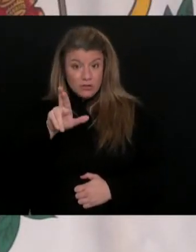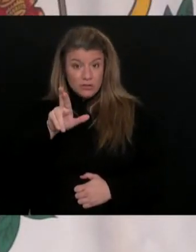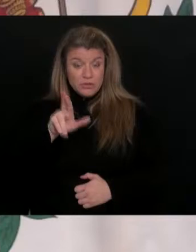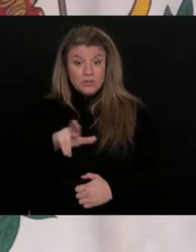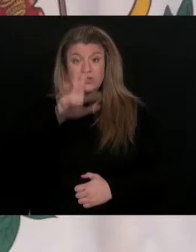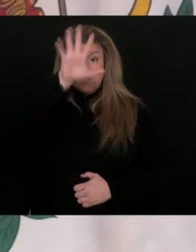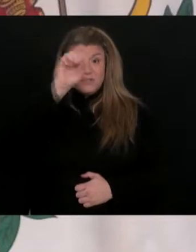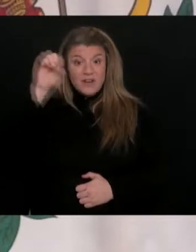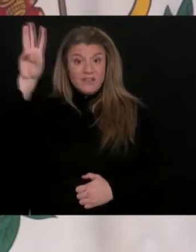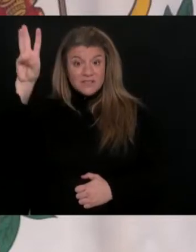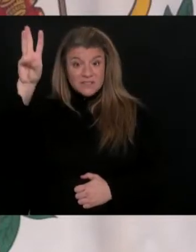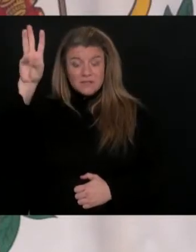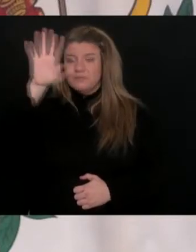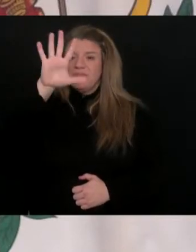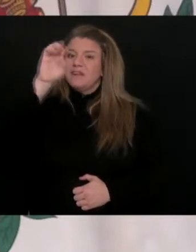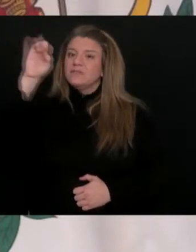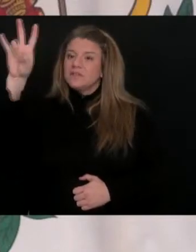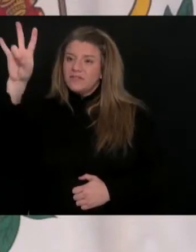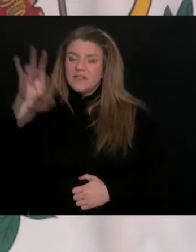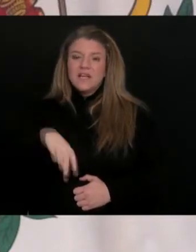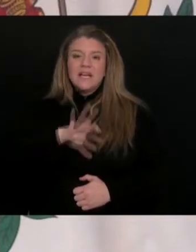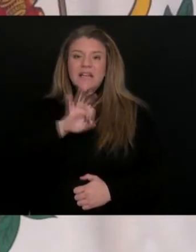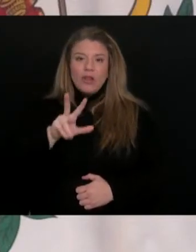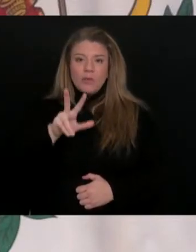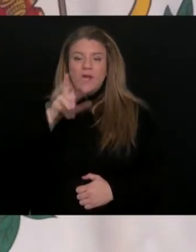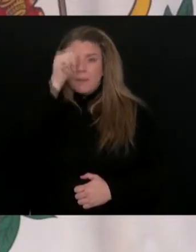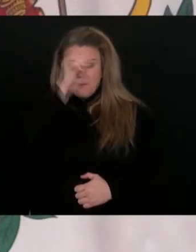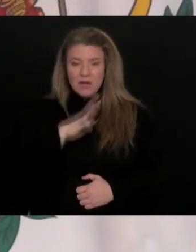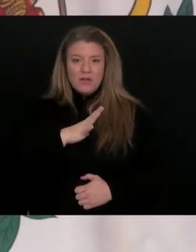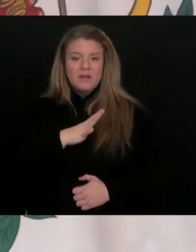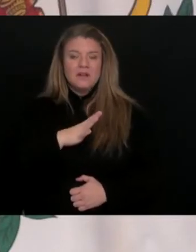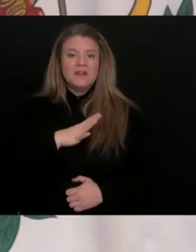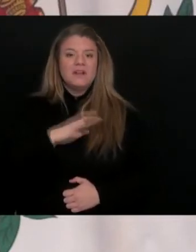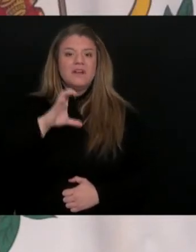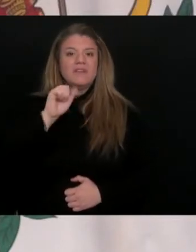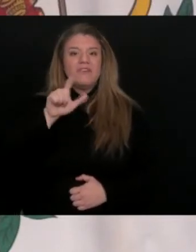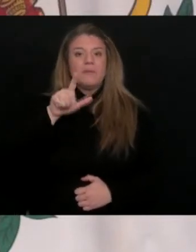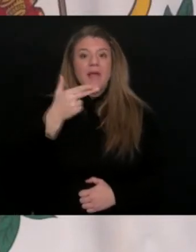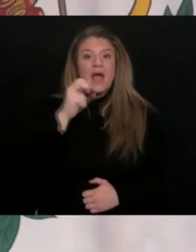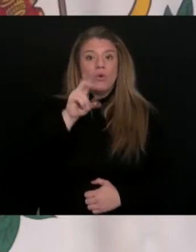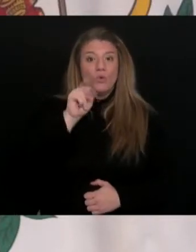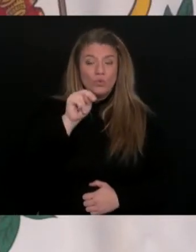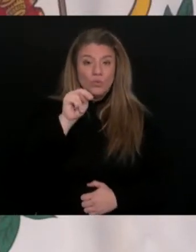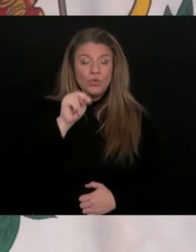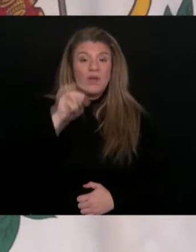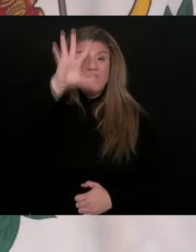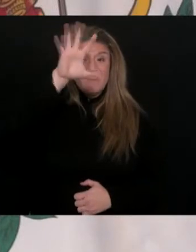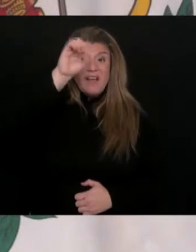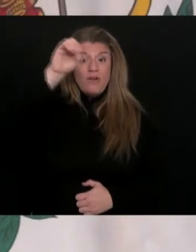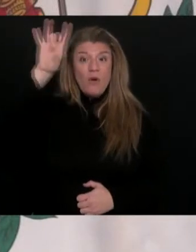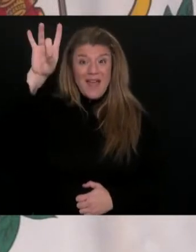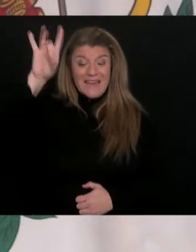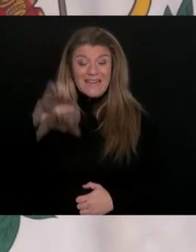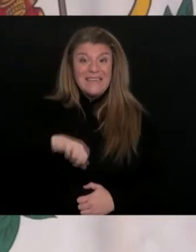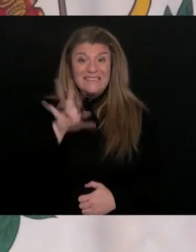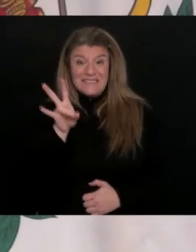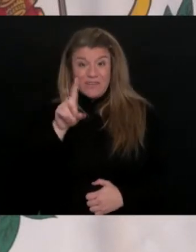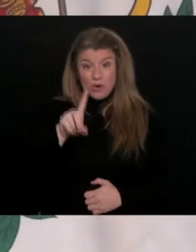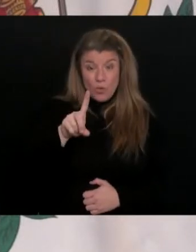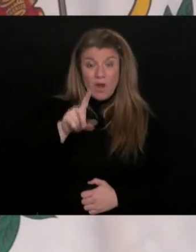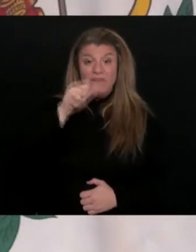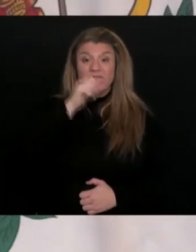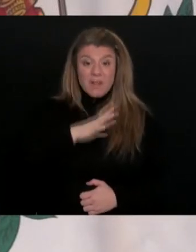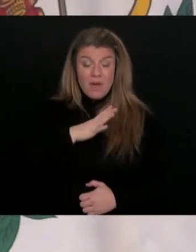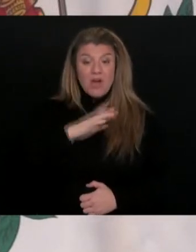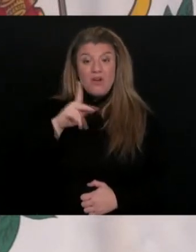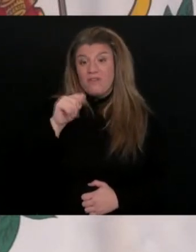The 5,007th death, a 93-year-old male from Calhoun County. The 5,008th death, a 71-year-old